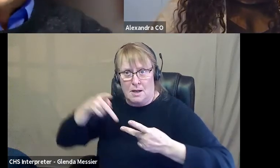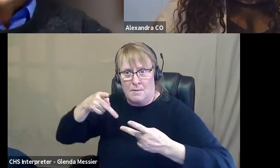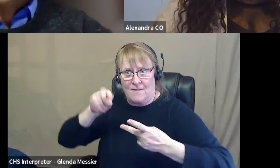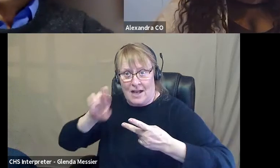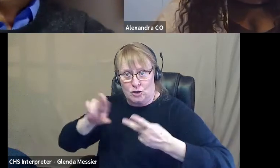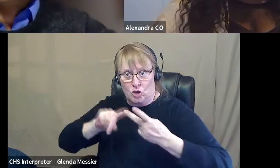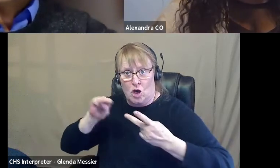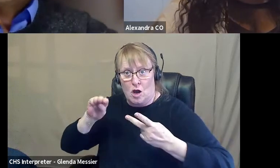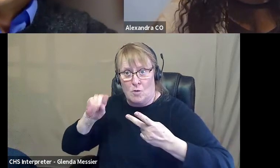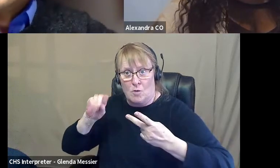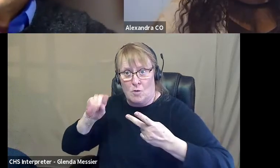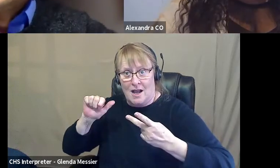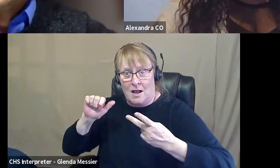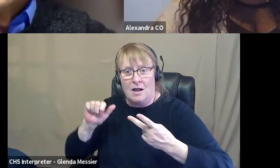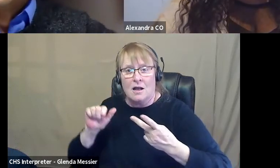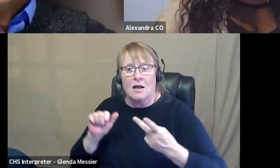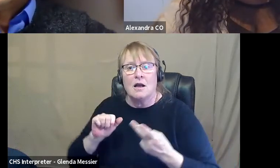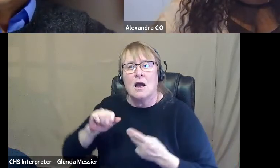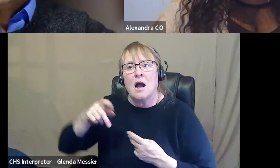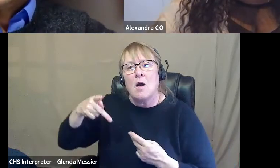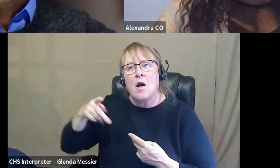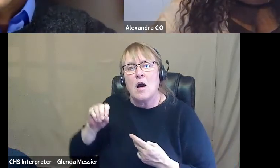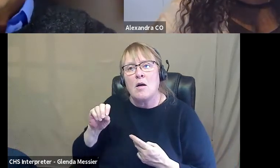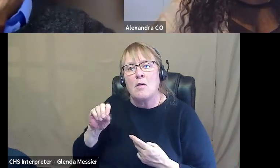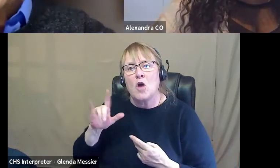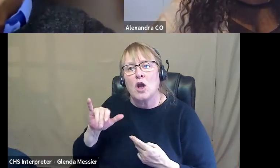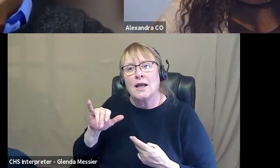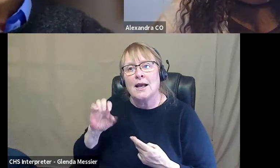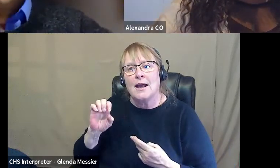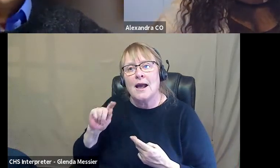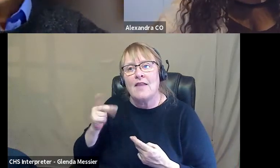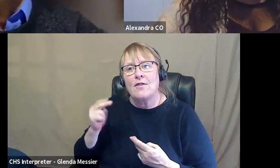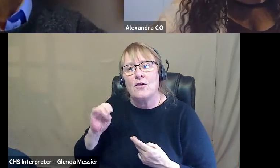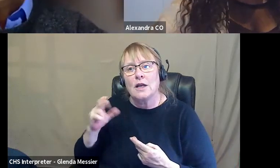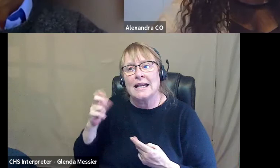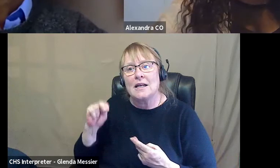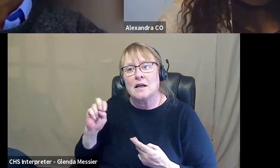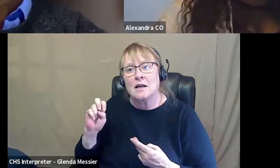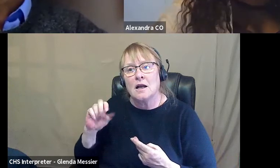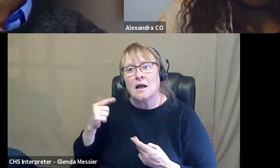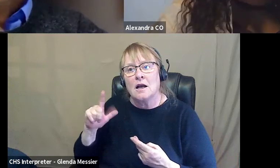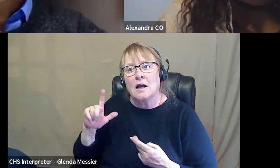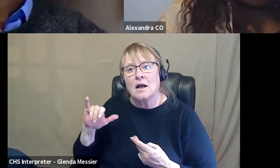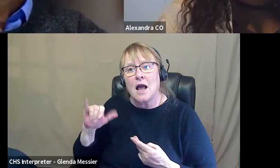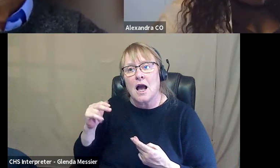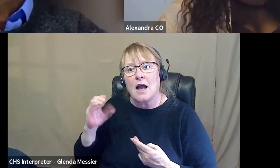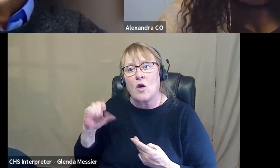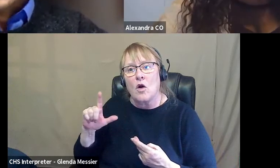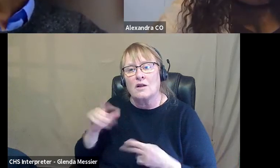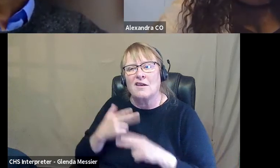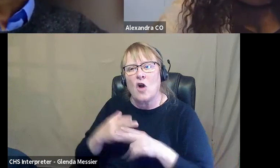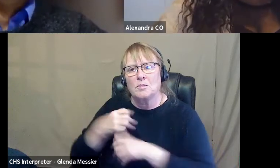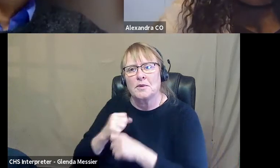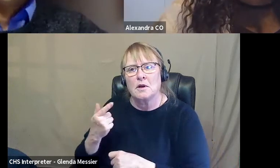is a constituent that's called polyethylene glycol, okay, what we call PEG, polyethylene glycol. We use it